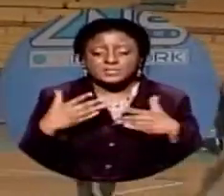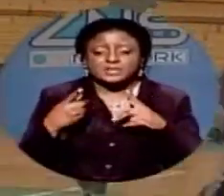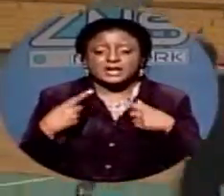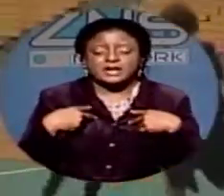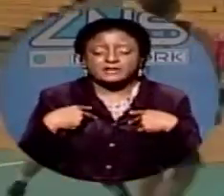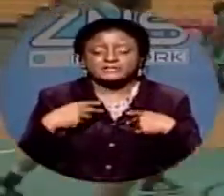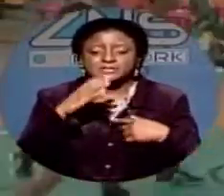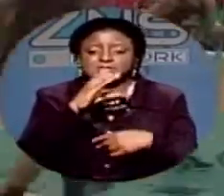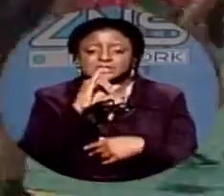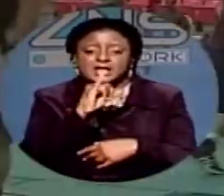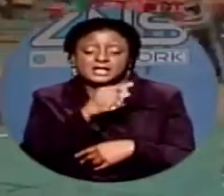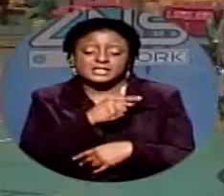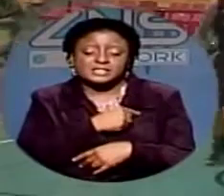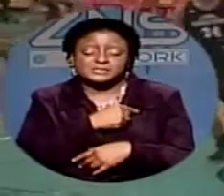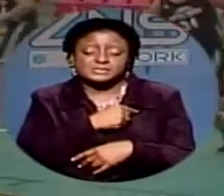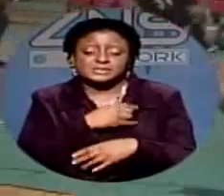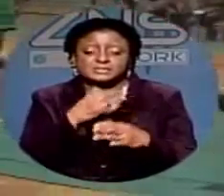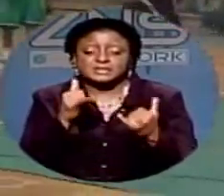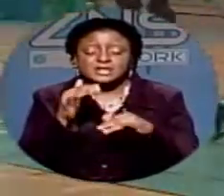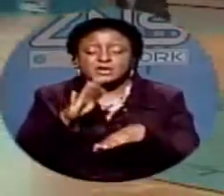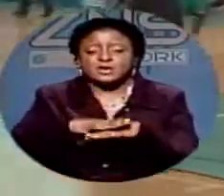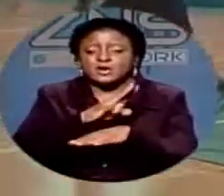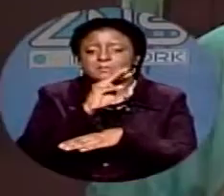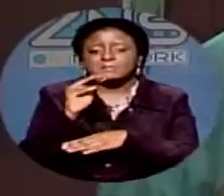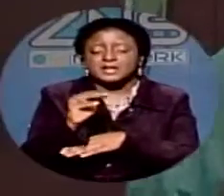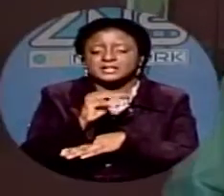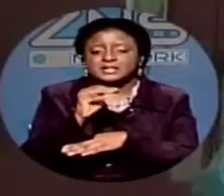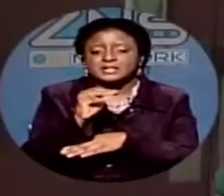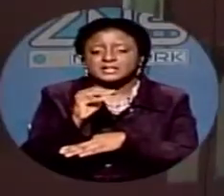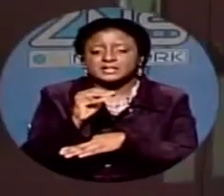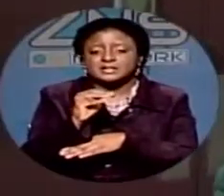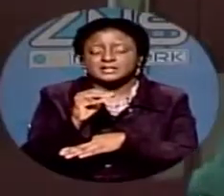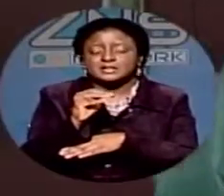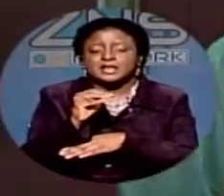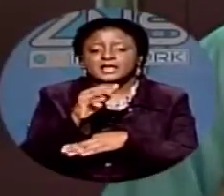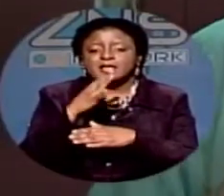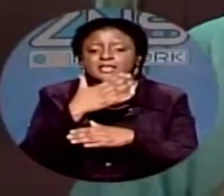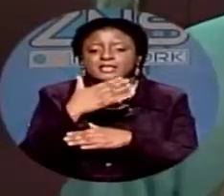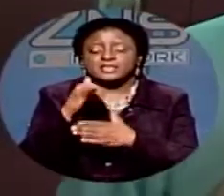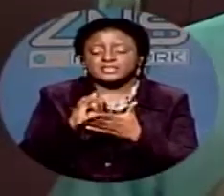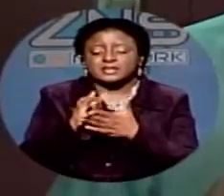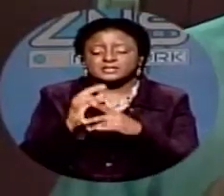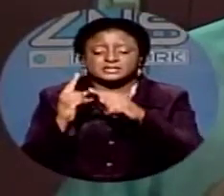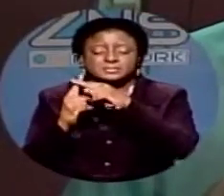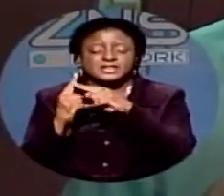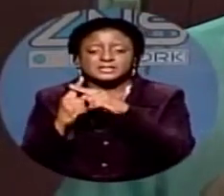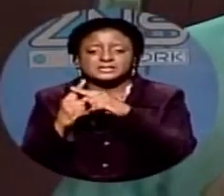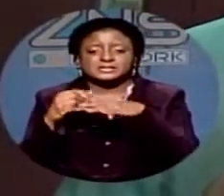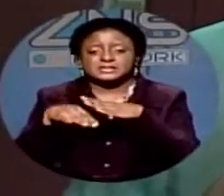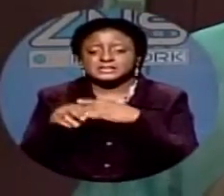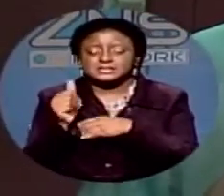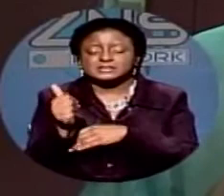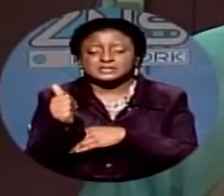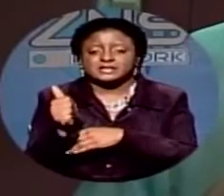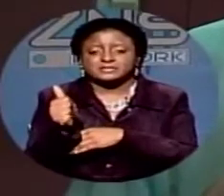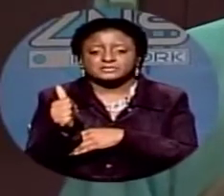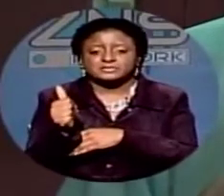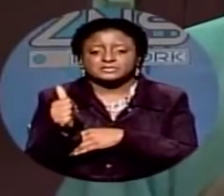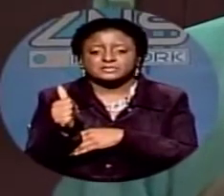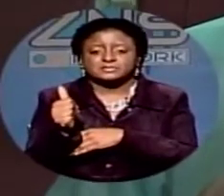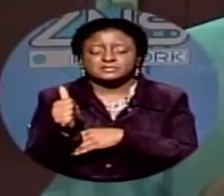participated on Monday where they played Seattle Pacific University. I mean, that's a plus in itself in that we're looking at next